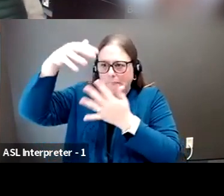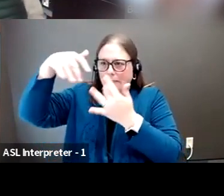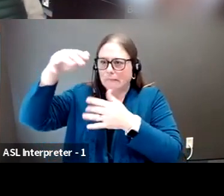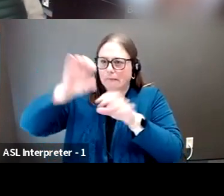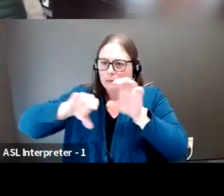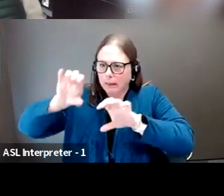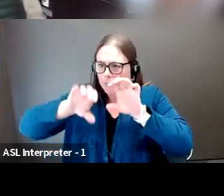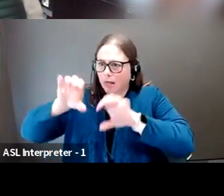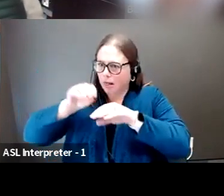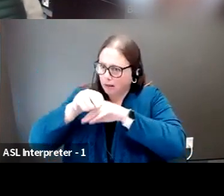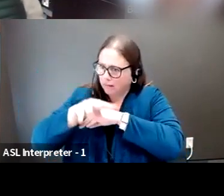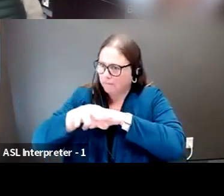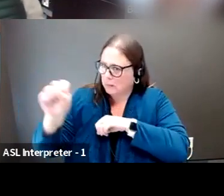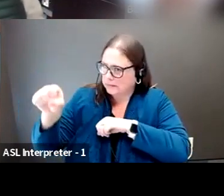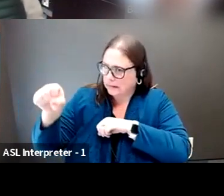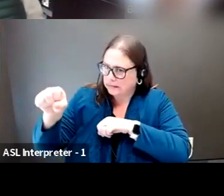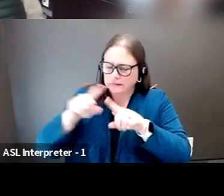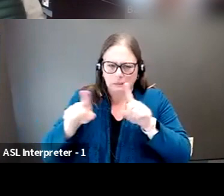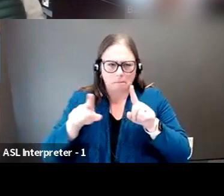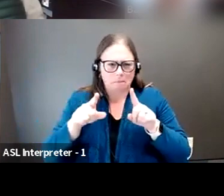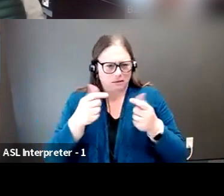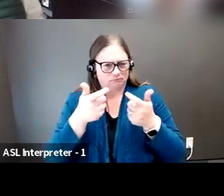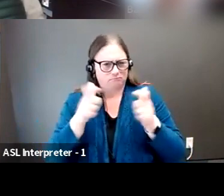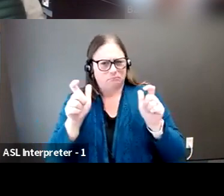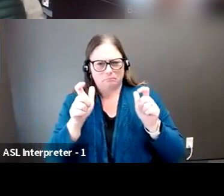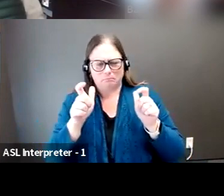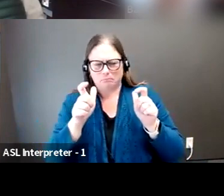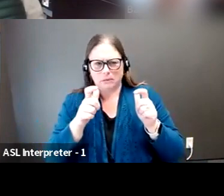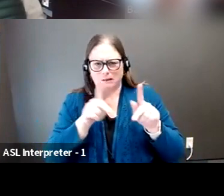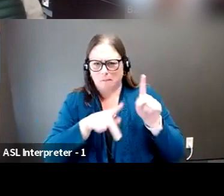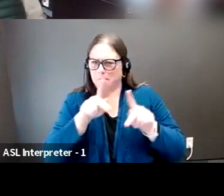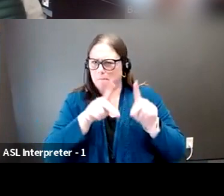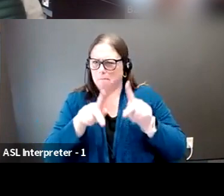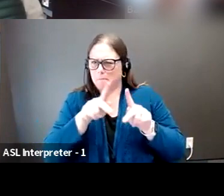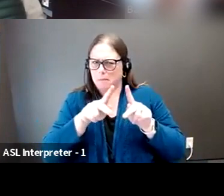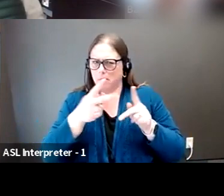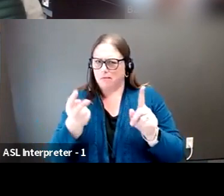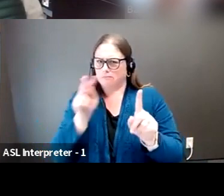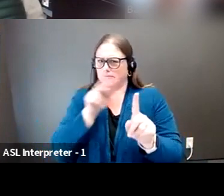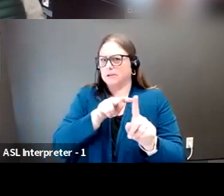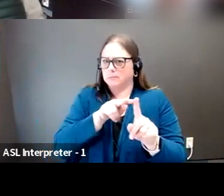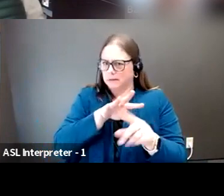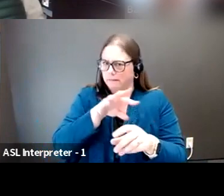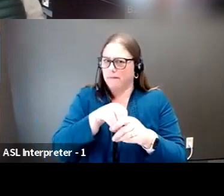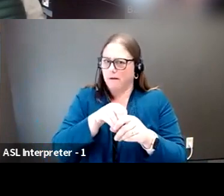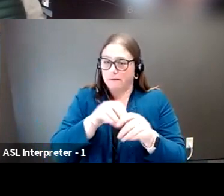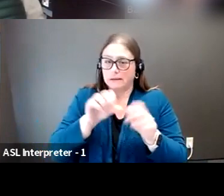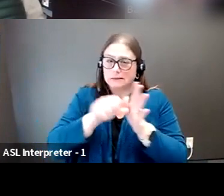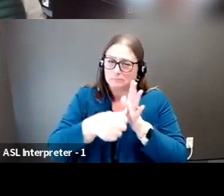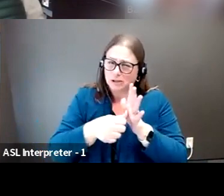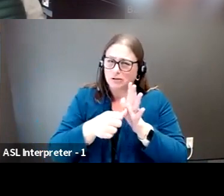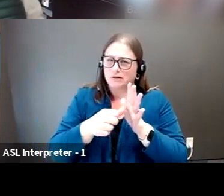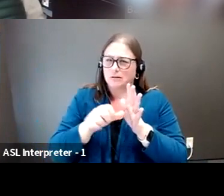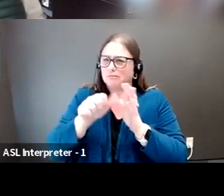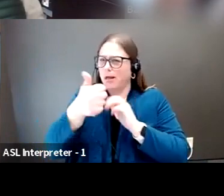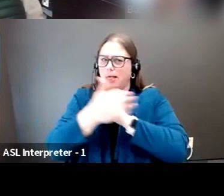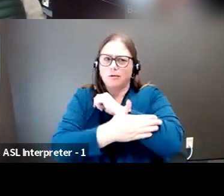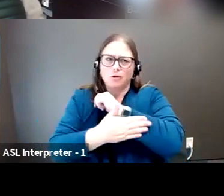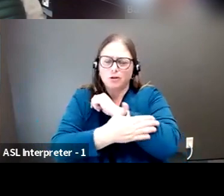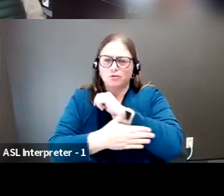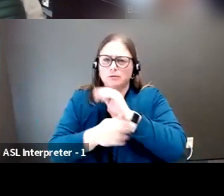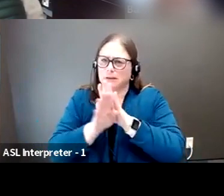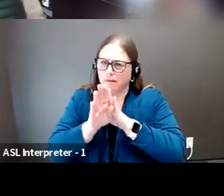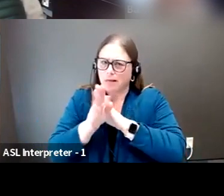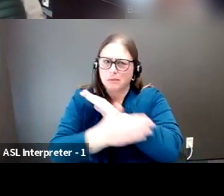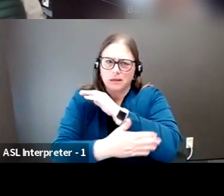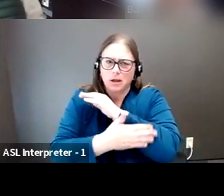social component to it as well, particularly in developing countries, but everywhere. So yes, that